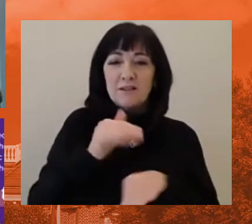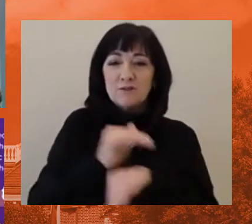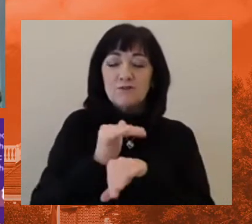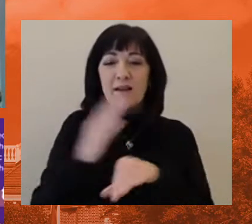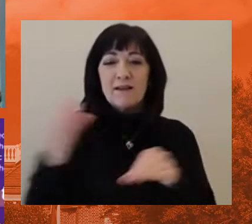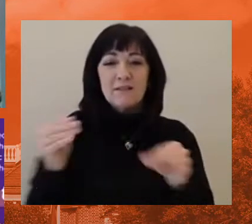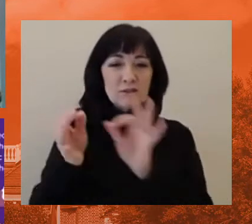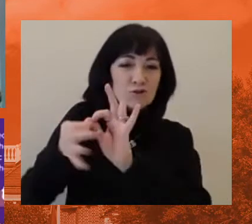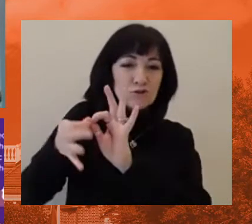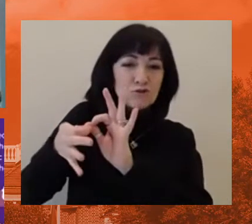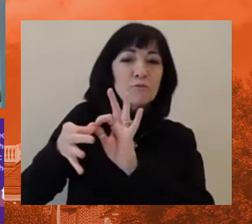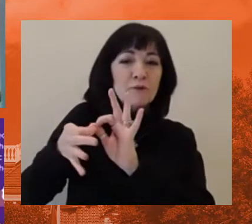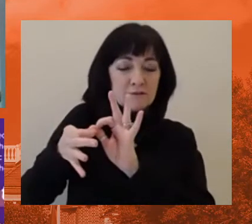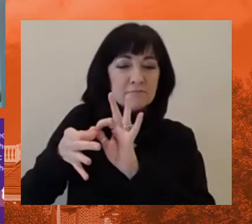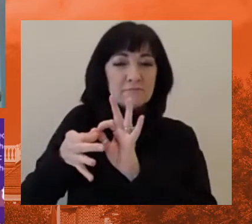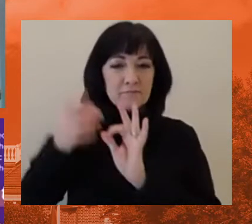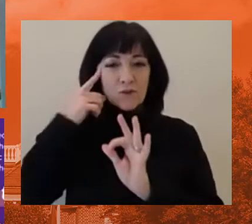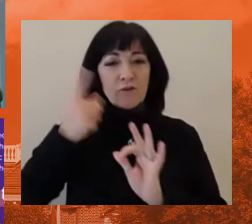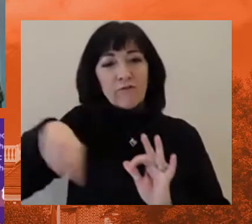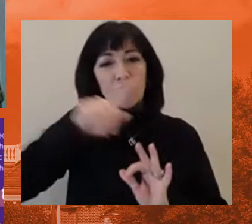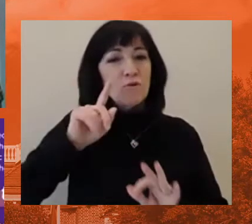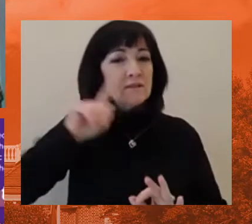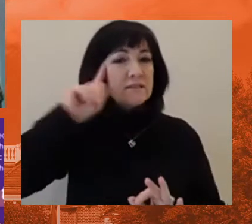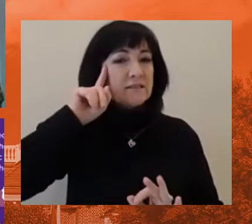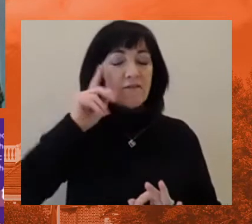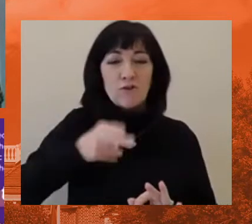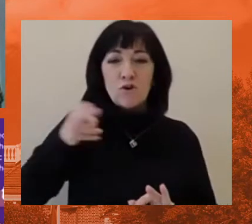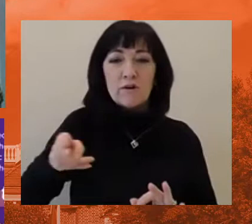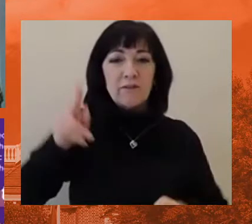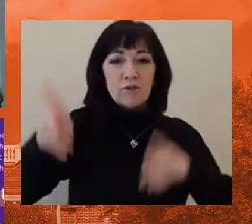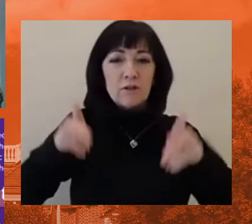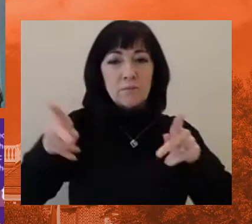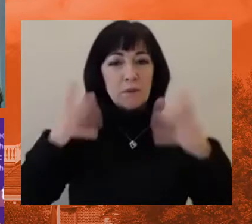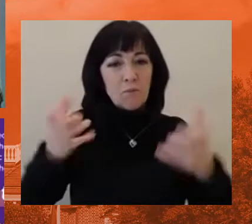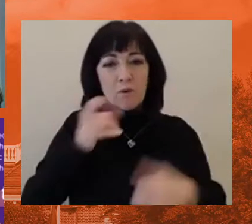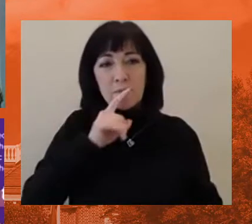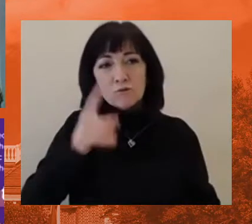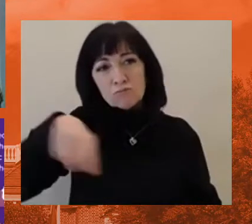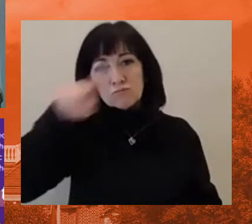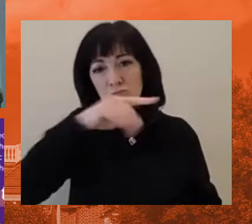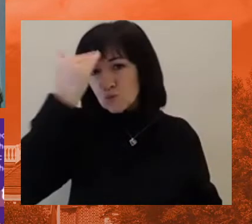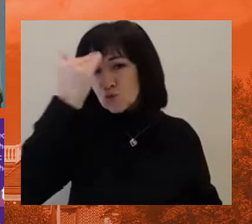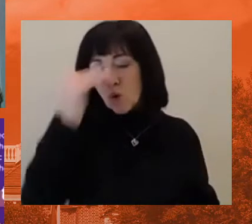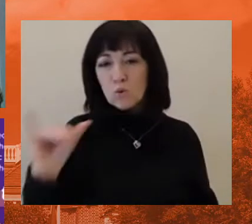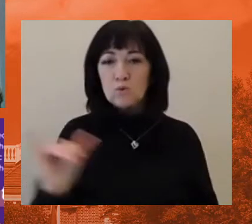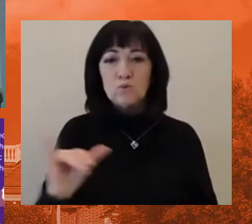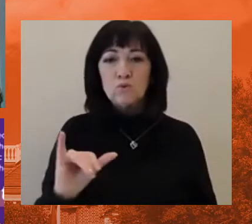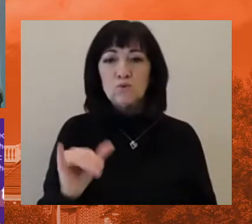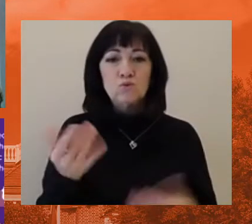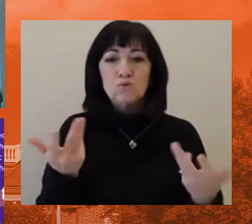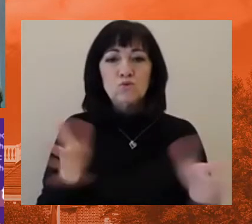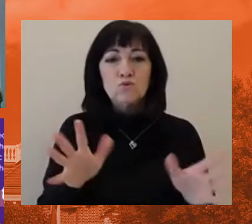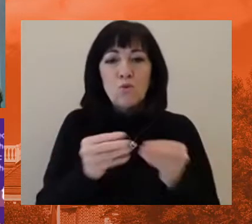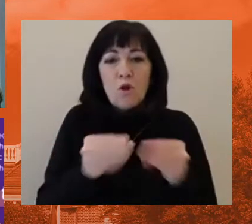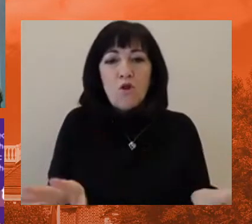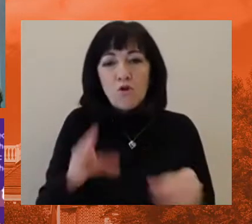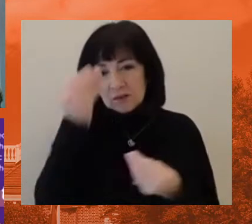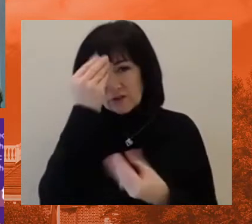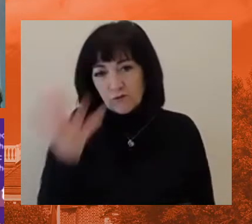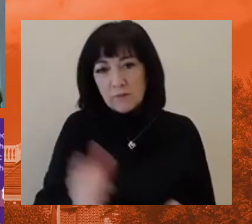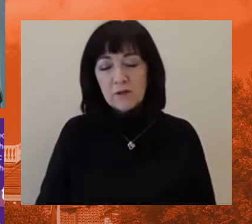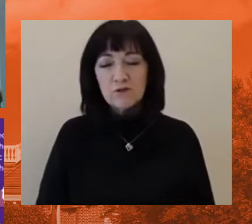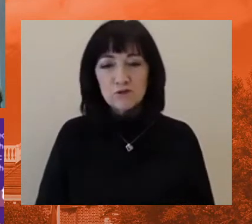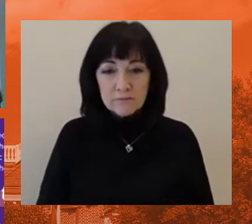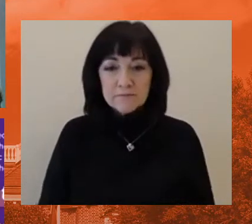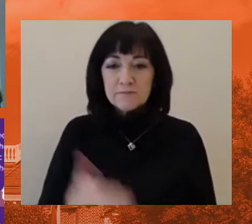translating for the deaf and hard of hearing. Chief Judge Newell. Thank you, Governor Carney, and